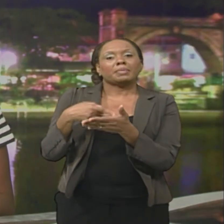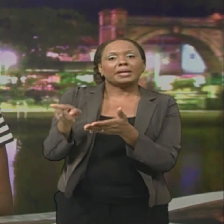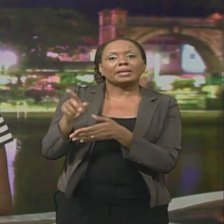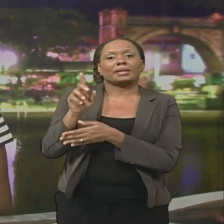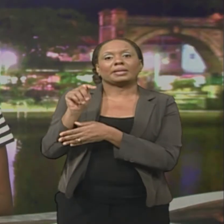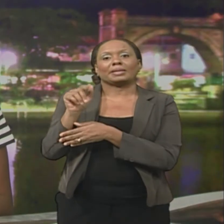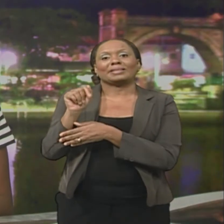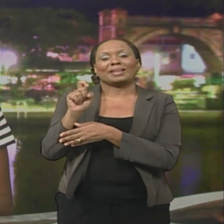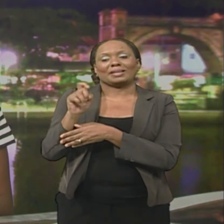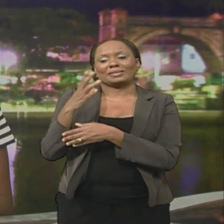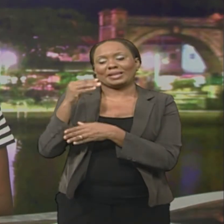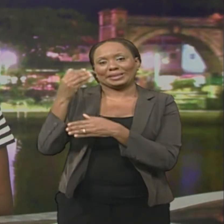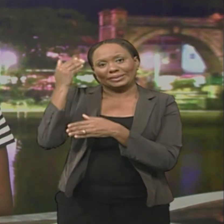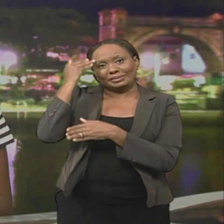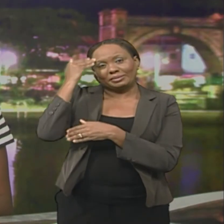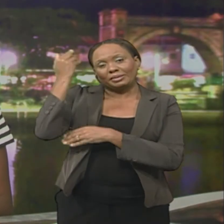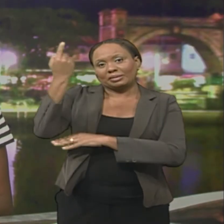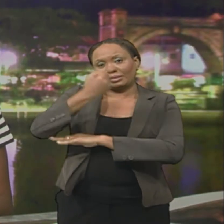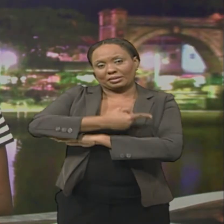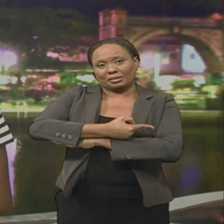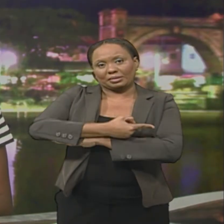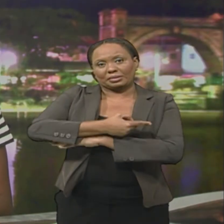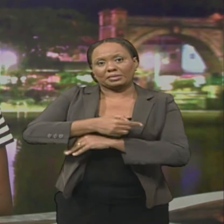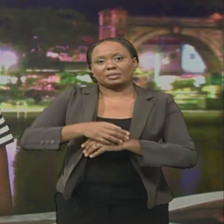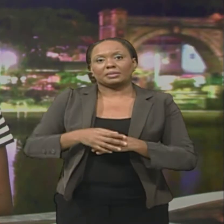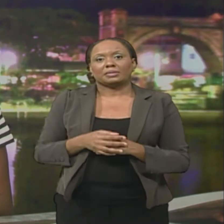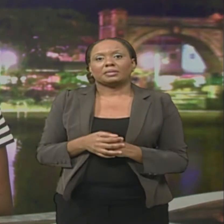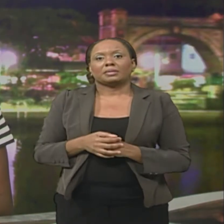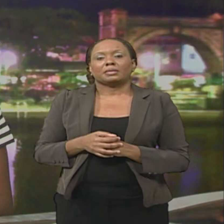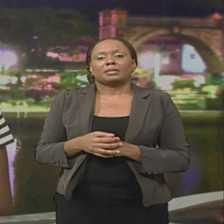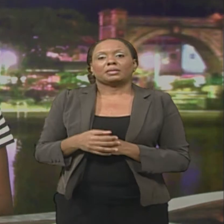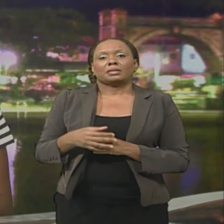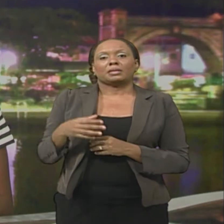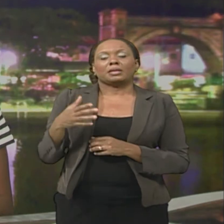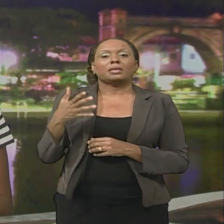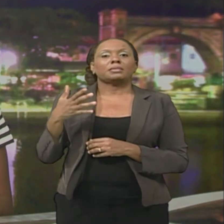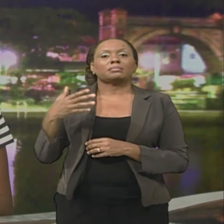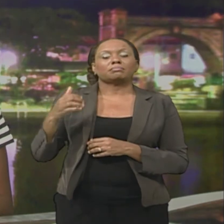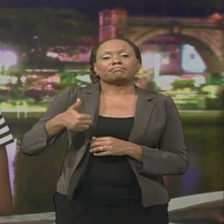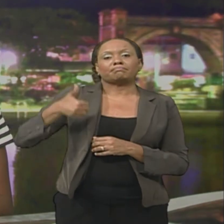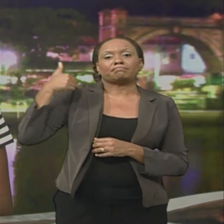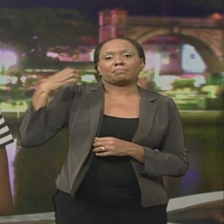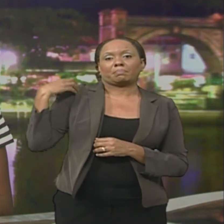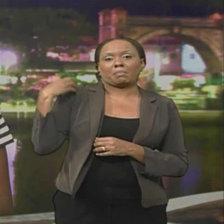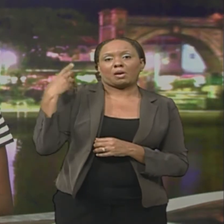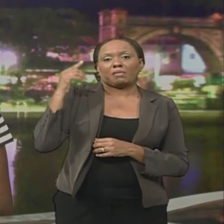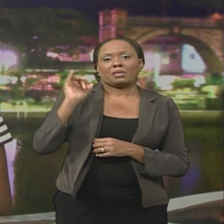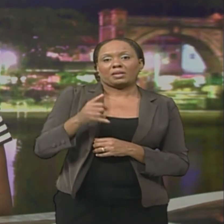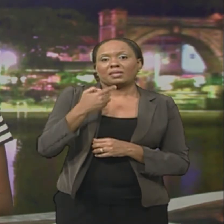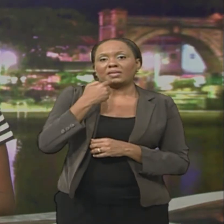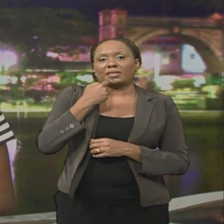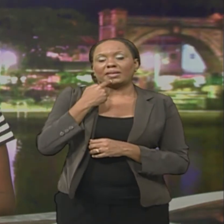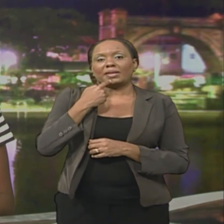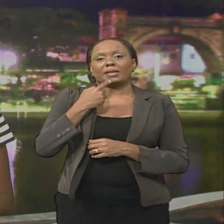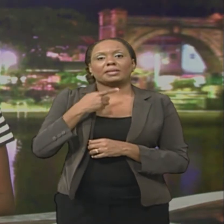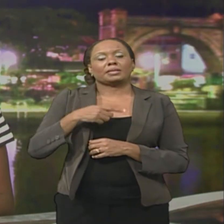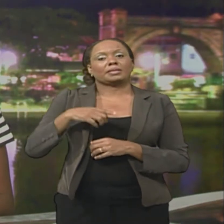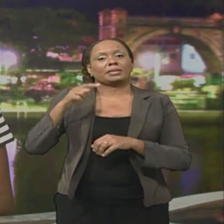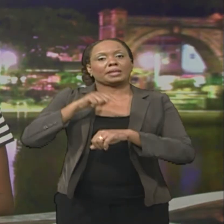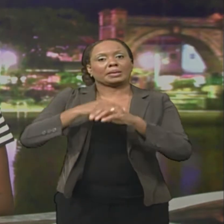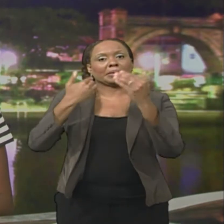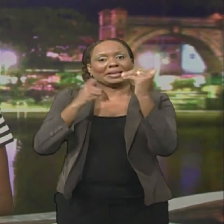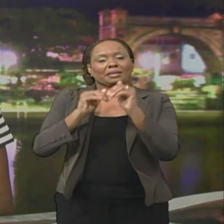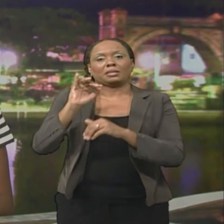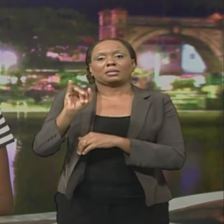Well, this from Revenue Commissioner Margaret Sivers ahead of the first payment and filing deadline on June 15th in the